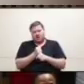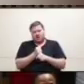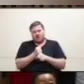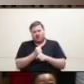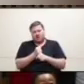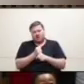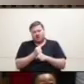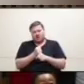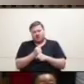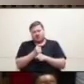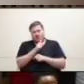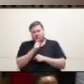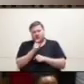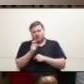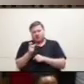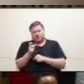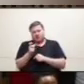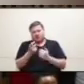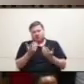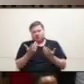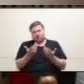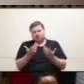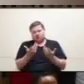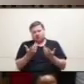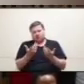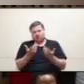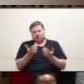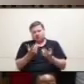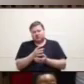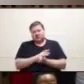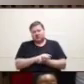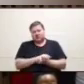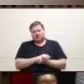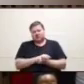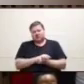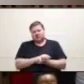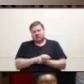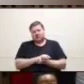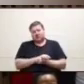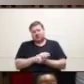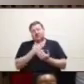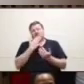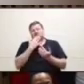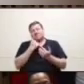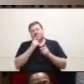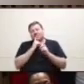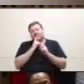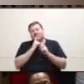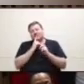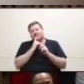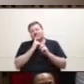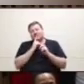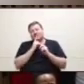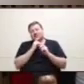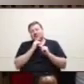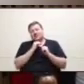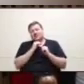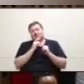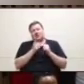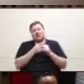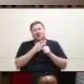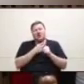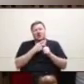That was the question. Okay. Now, please ask your question, and then you can do your